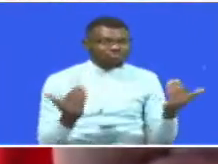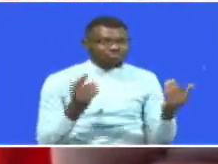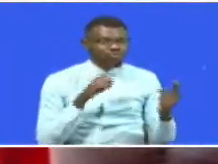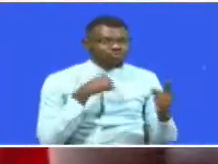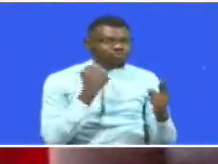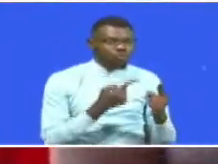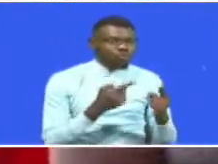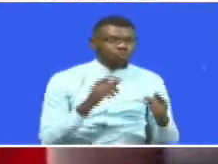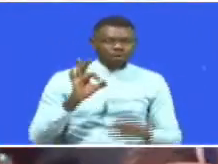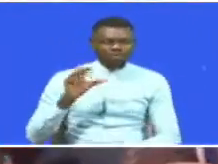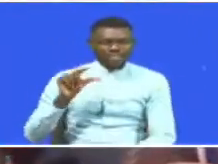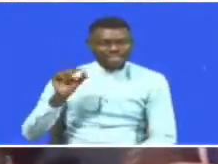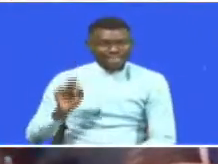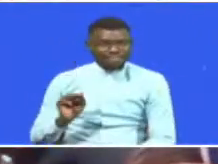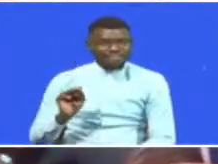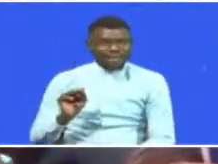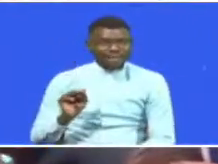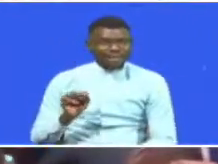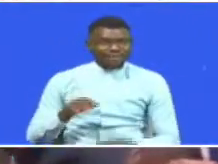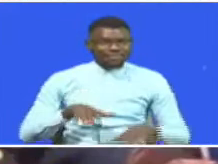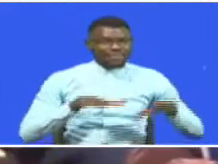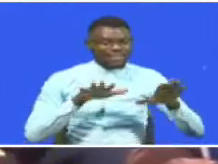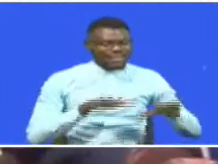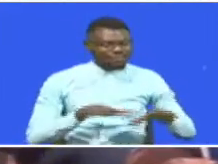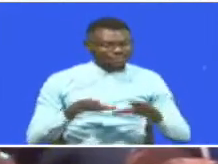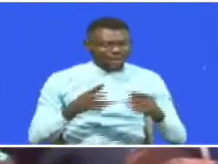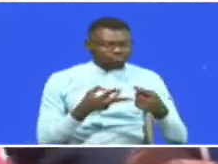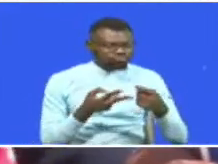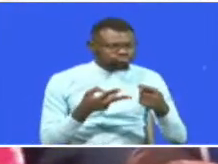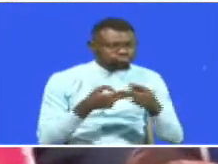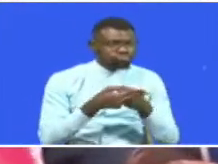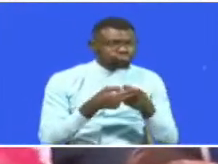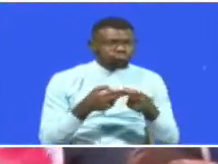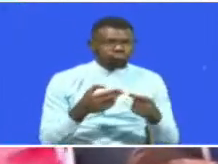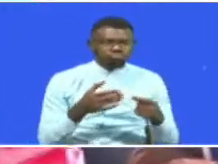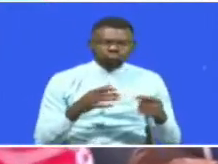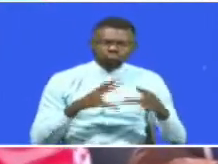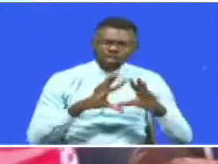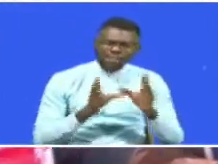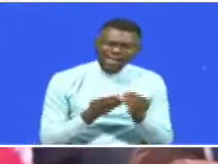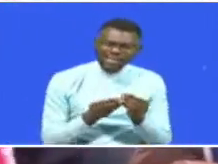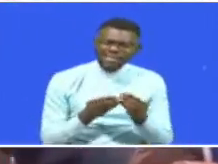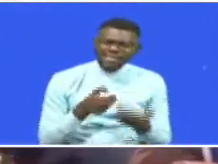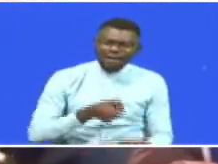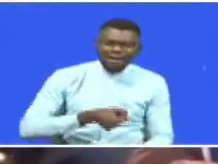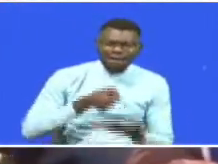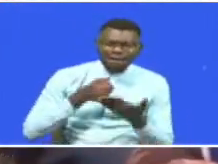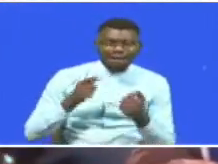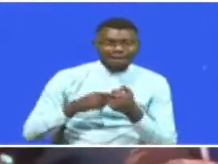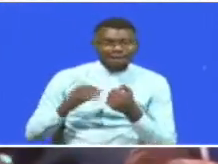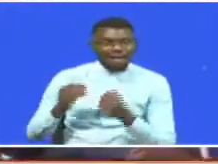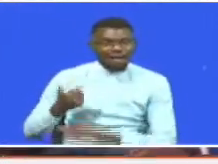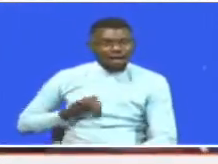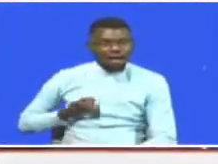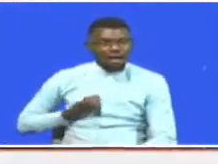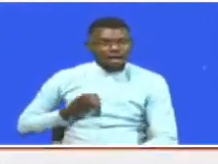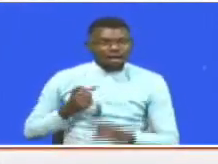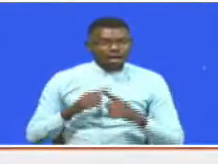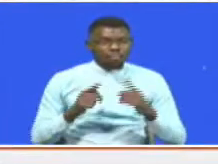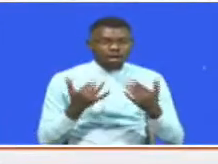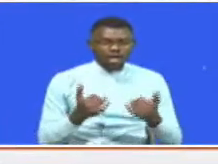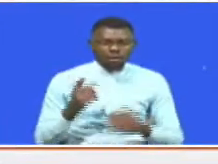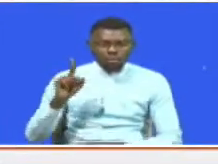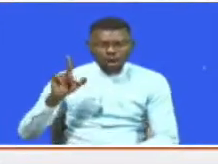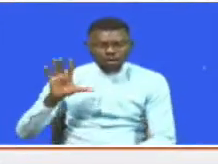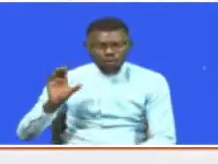of FGM. The budget we had done a budget of 60 girls, and right now we are having